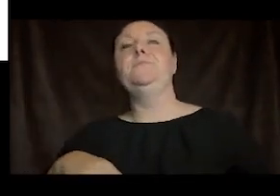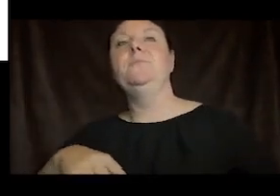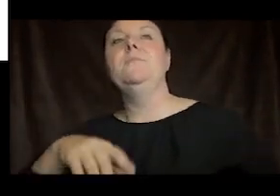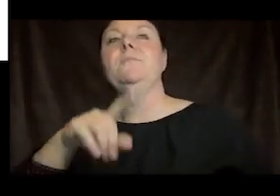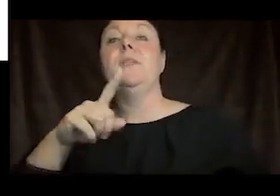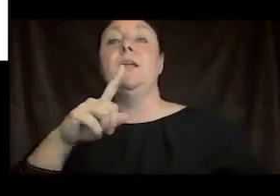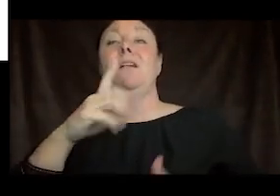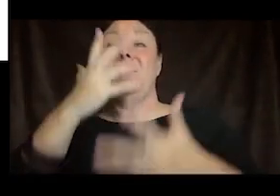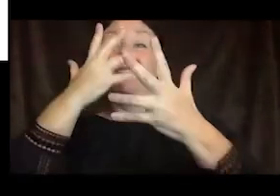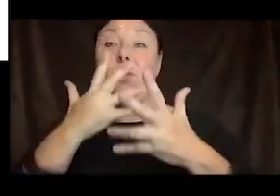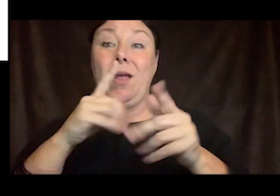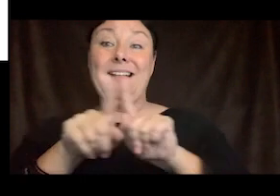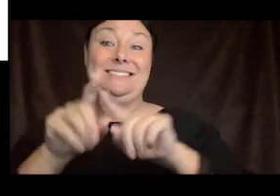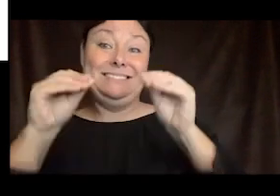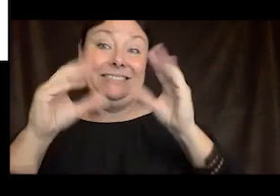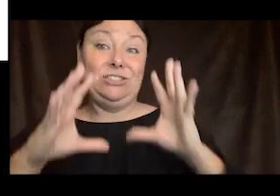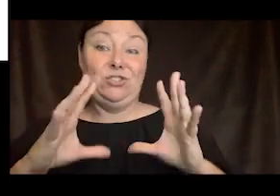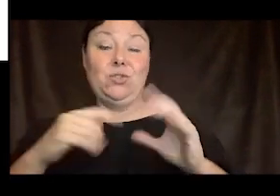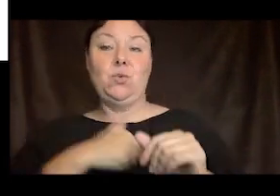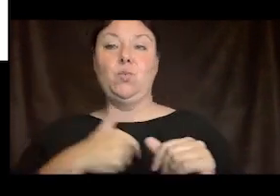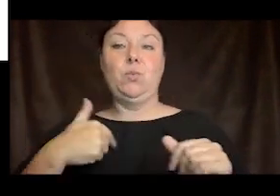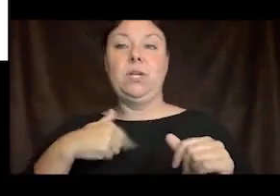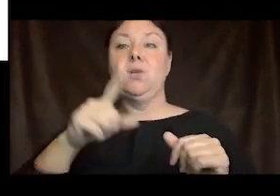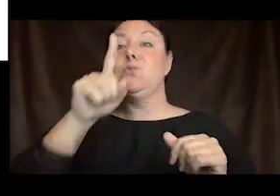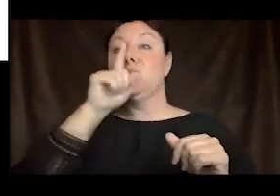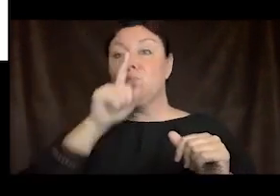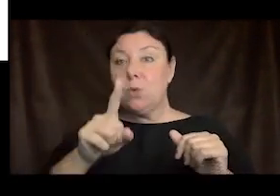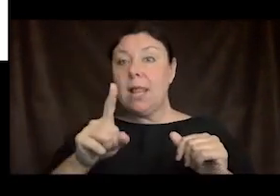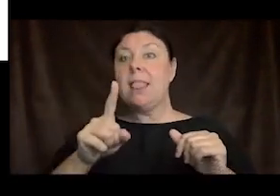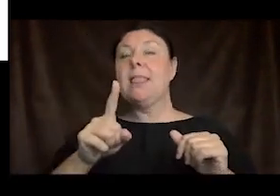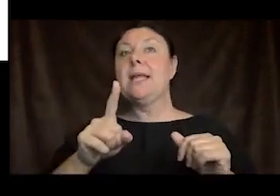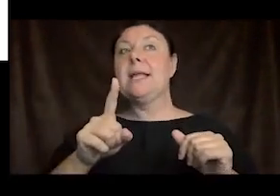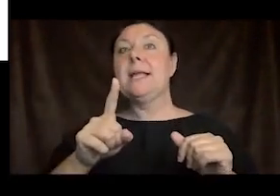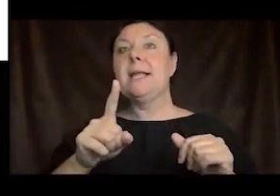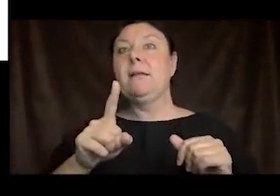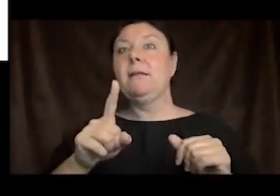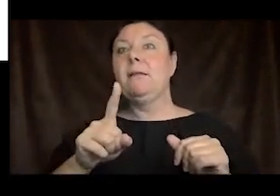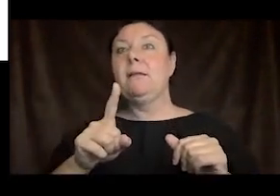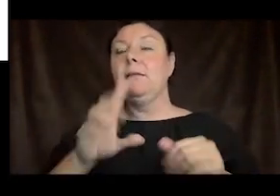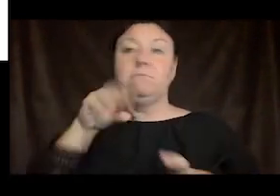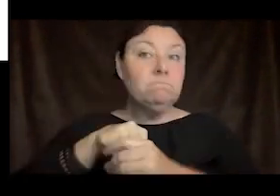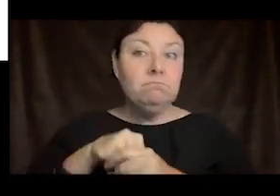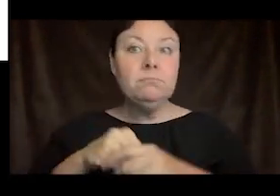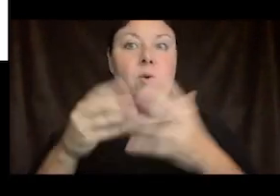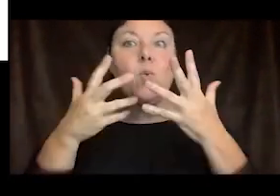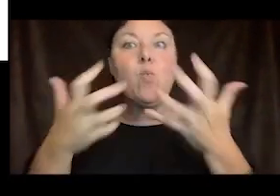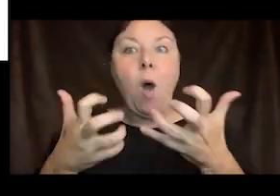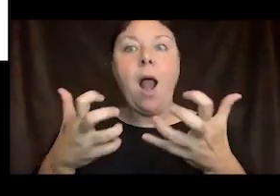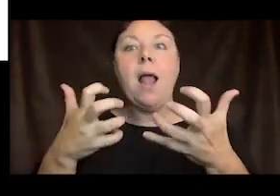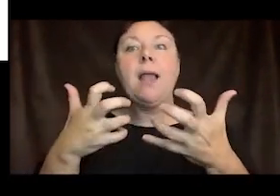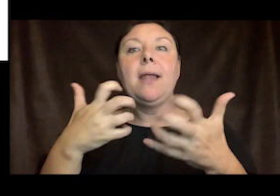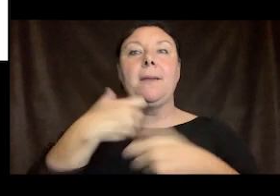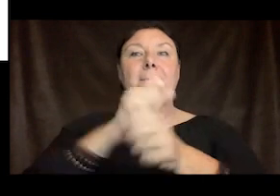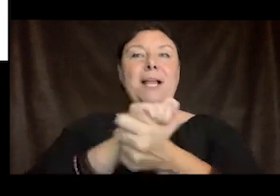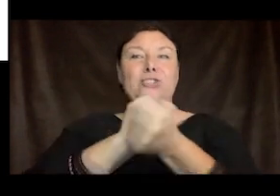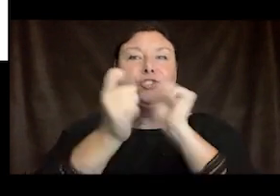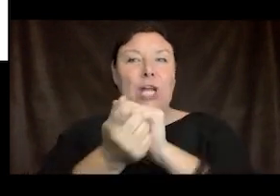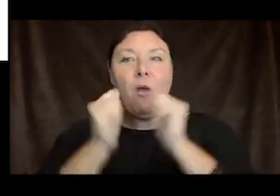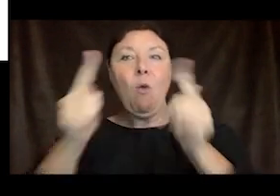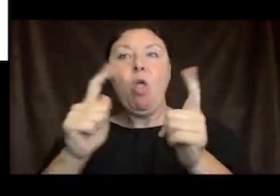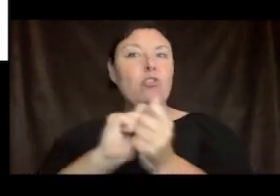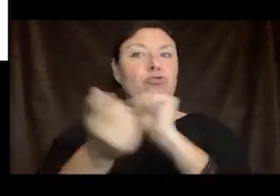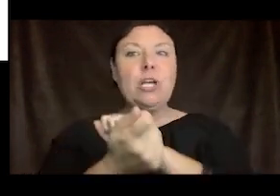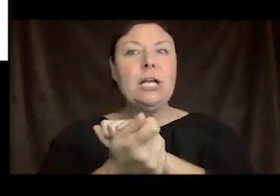that unfortunately as teachers, we really get vested in wanting to make the change, wanting to